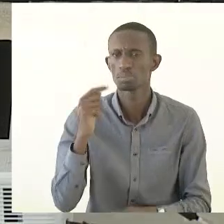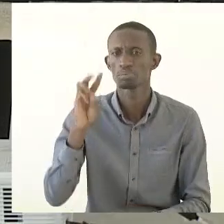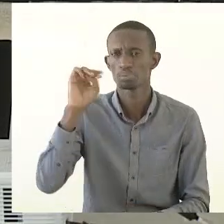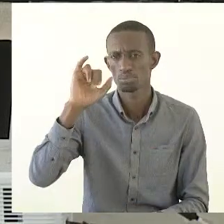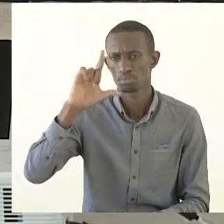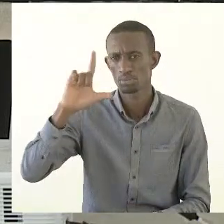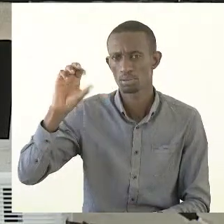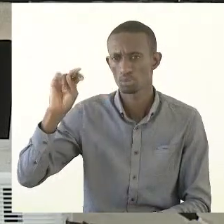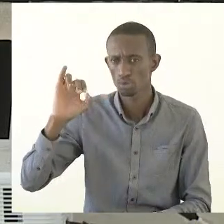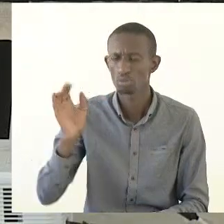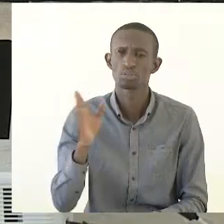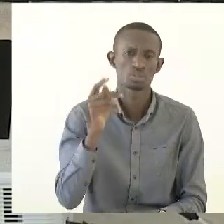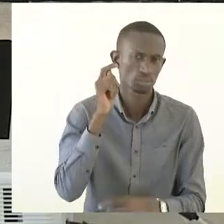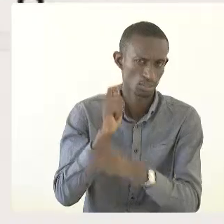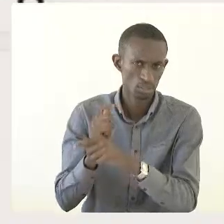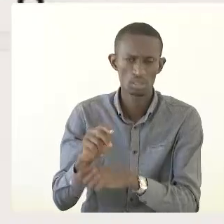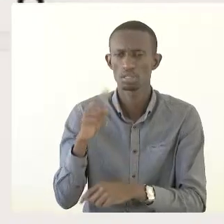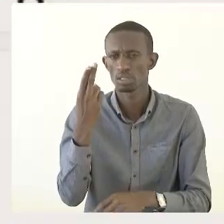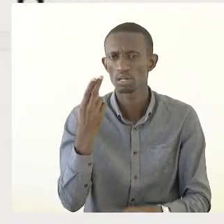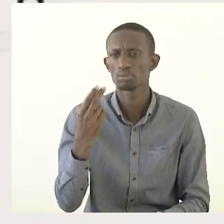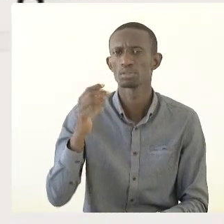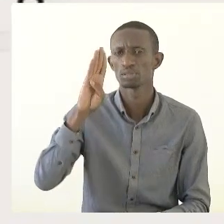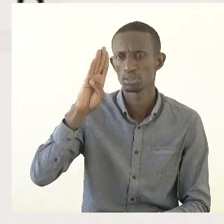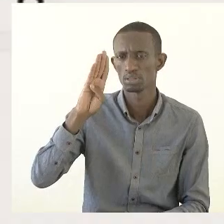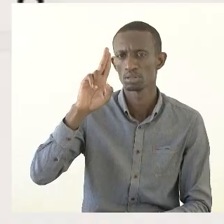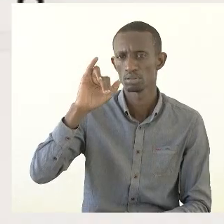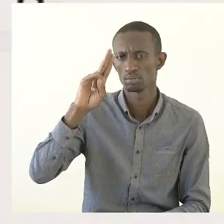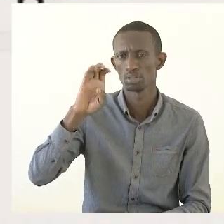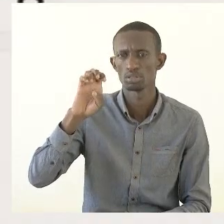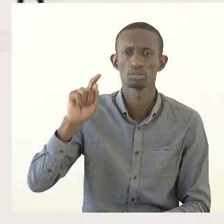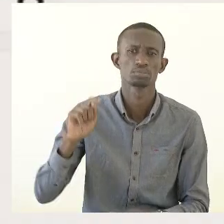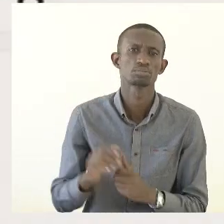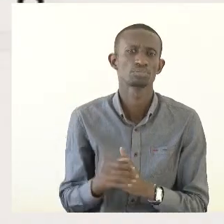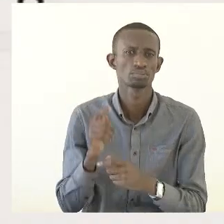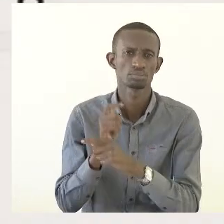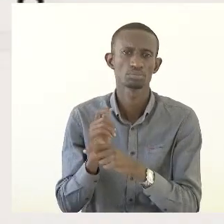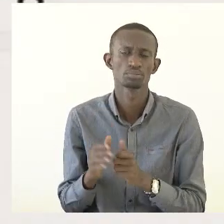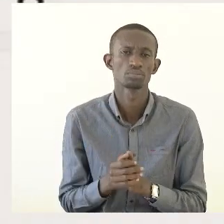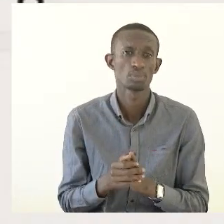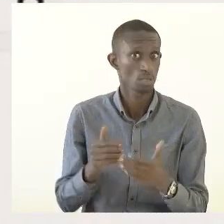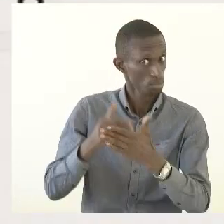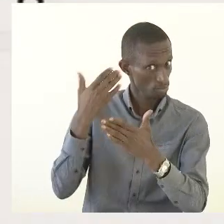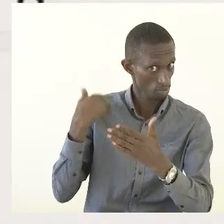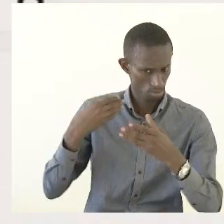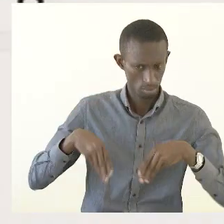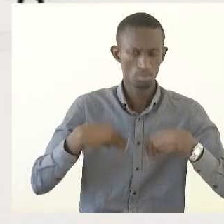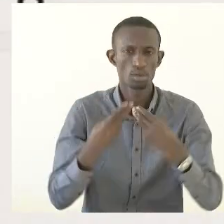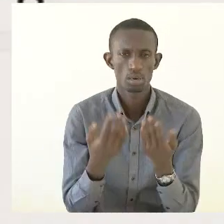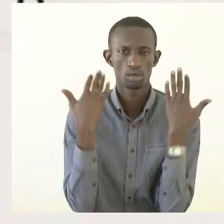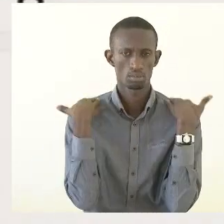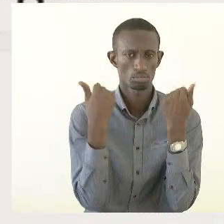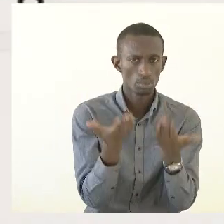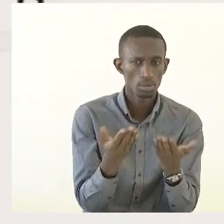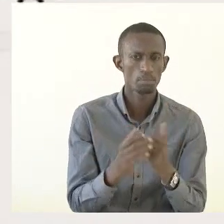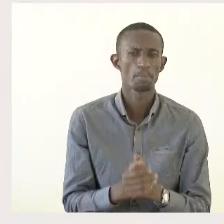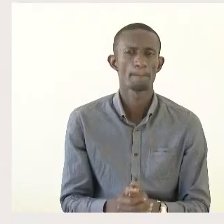right? Let's go to before we go to assignment.